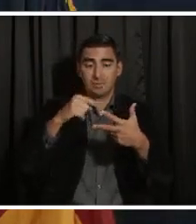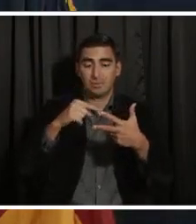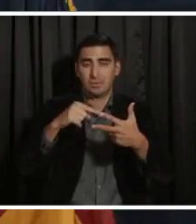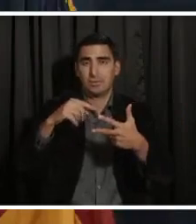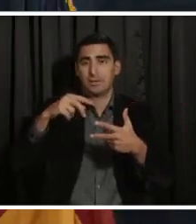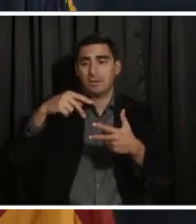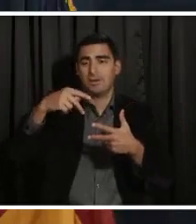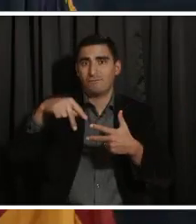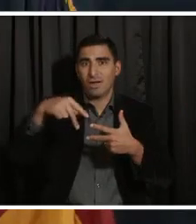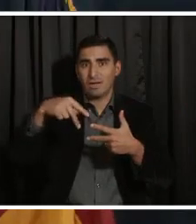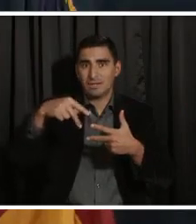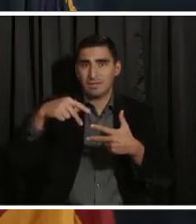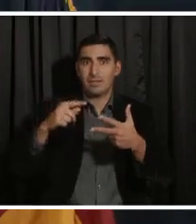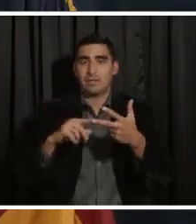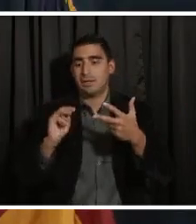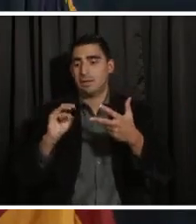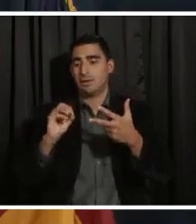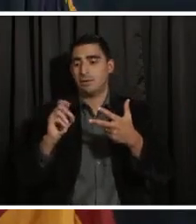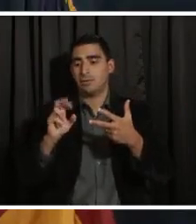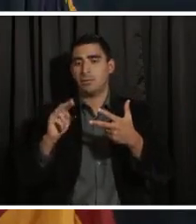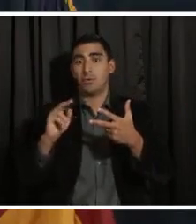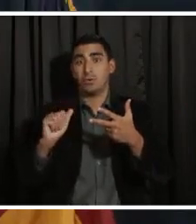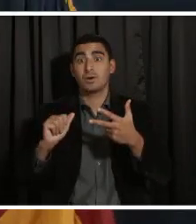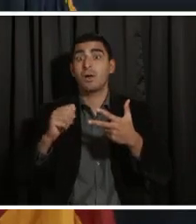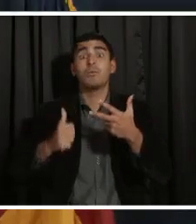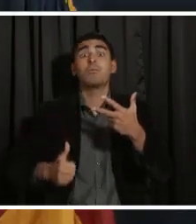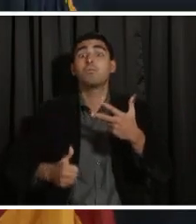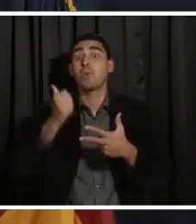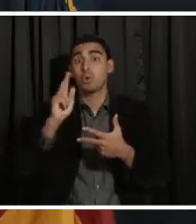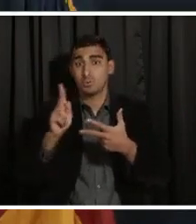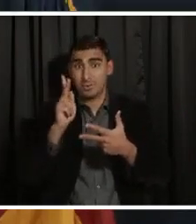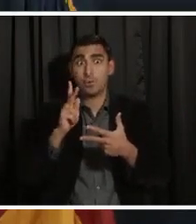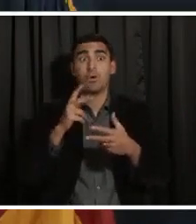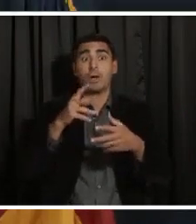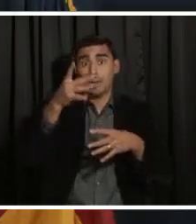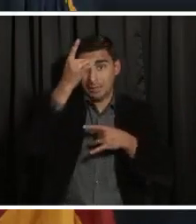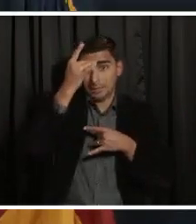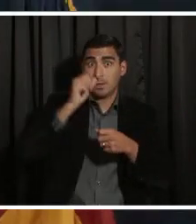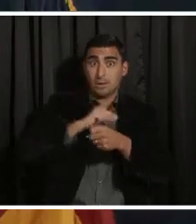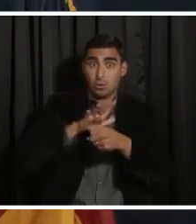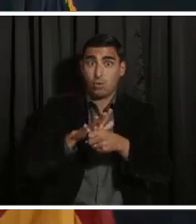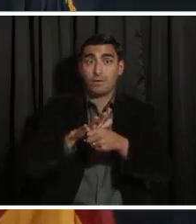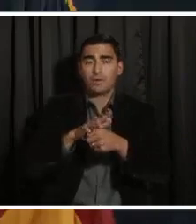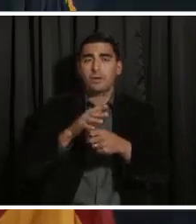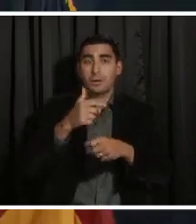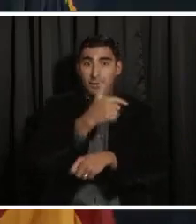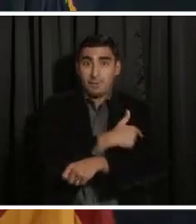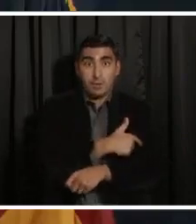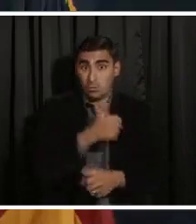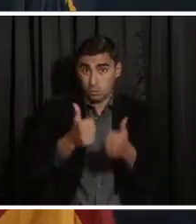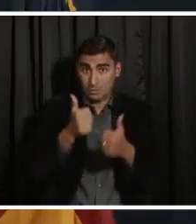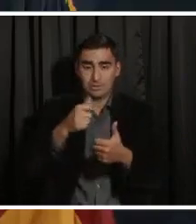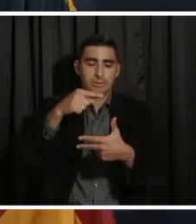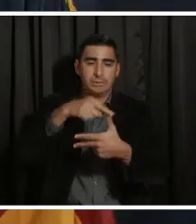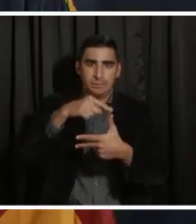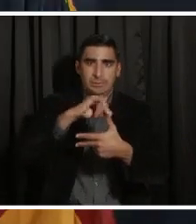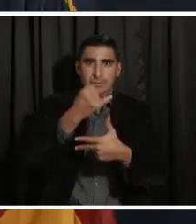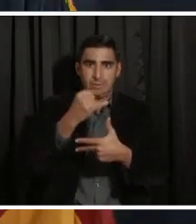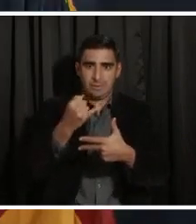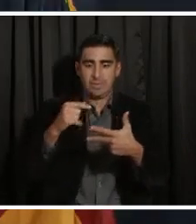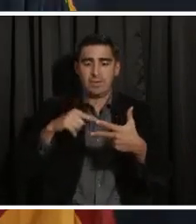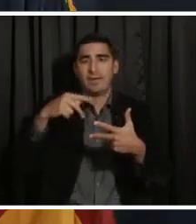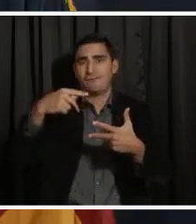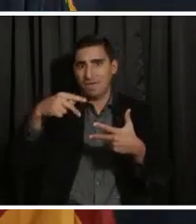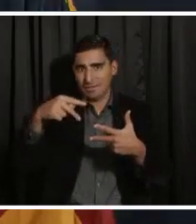is the Moderna vaccine. So we see the highest levels of vaccine effectiveness here in Colorado associated with the Moderna vaccine. And that same thing has